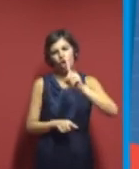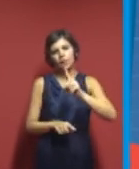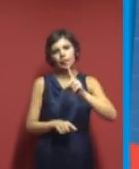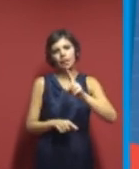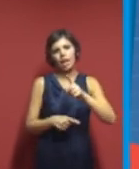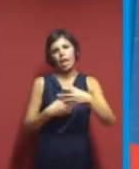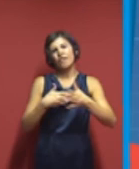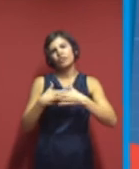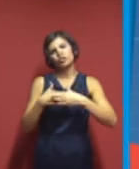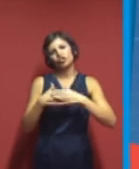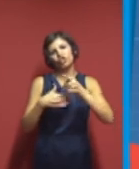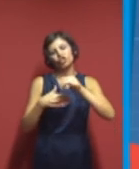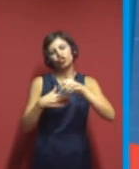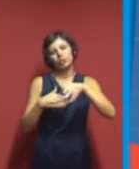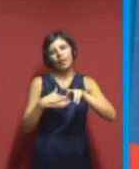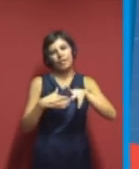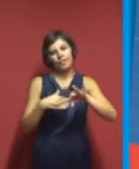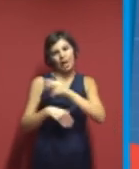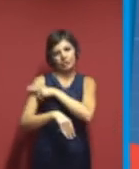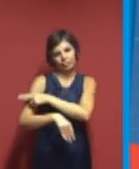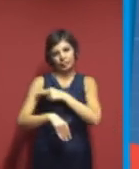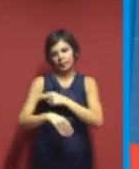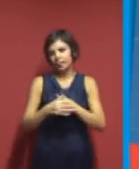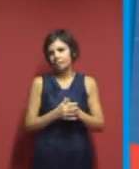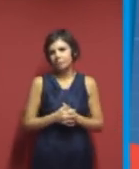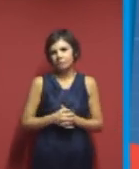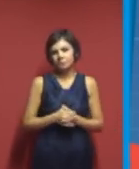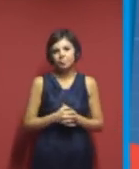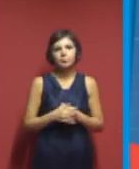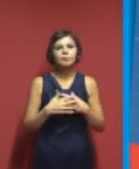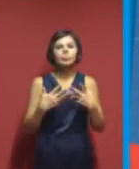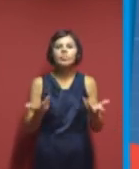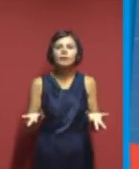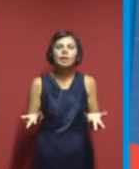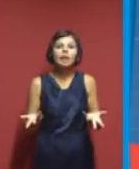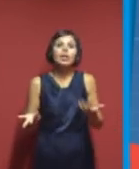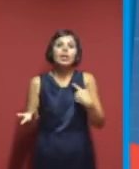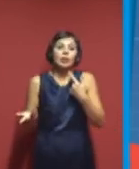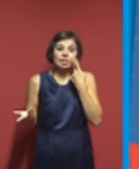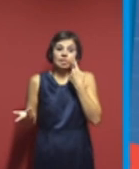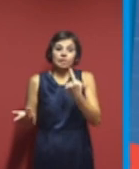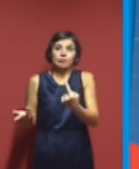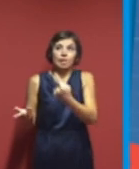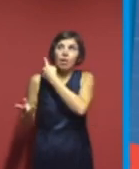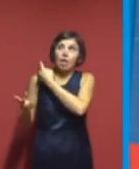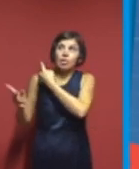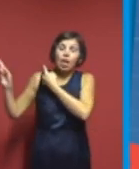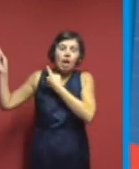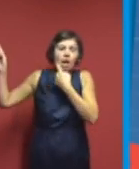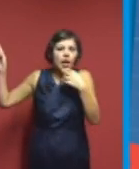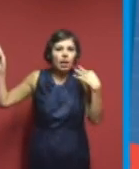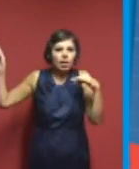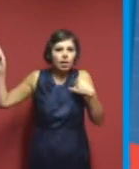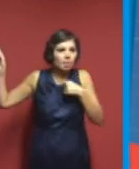scientific instrument. There'll never be another. It's unbelievable what you see in there. Everything in it is a hack.